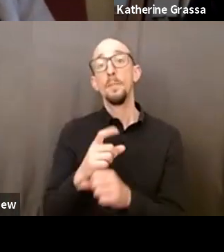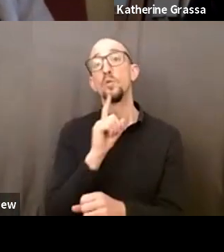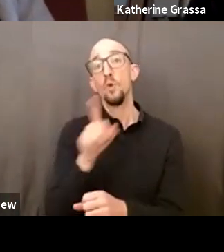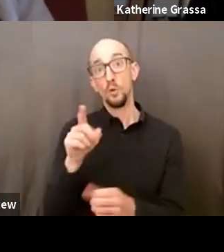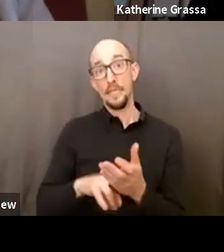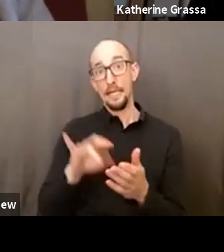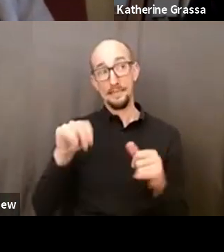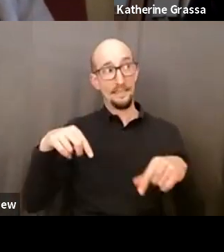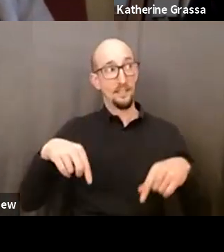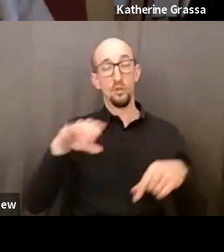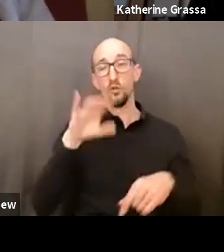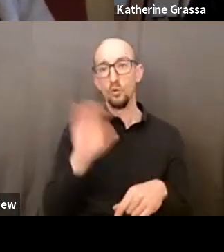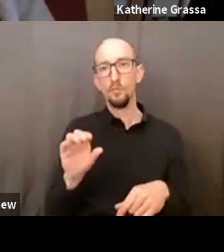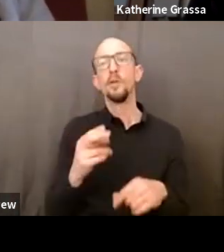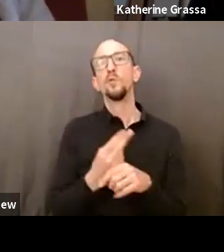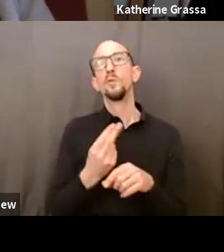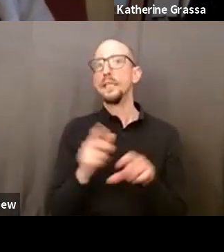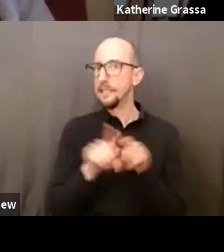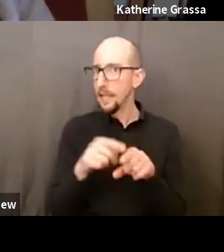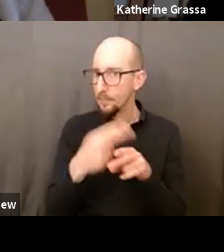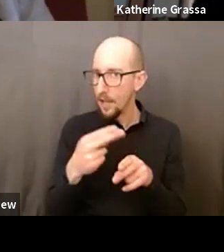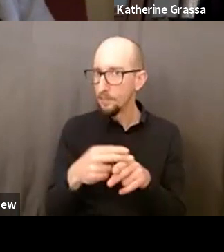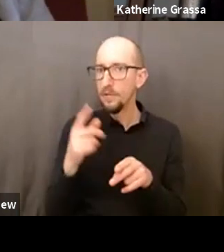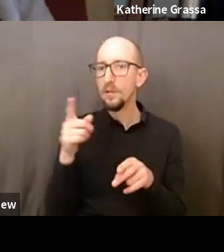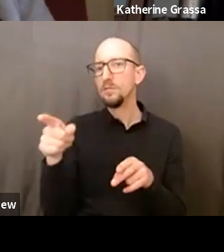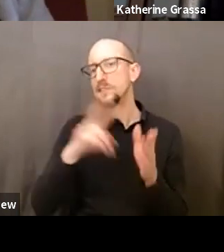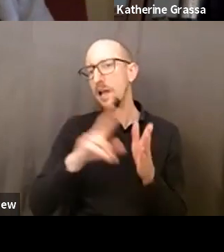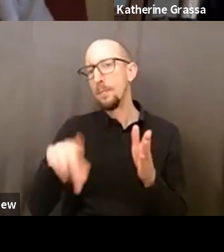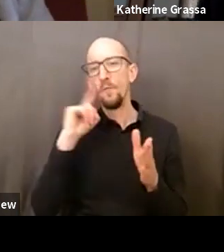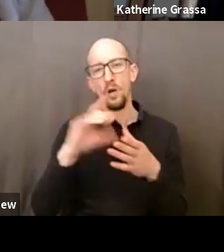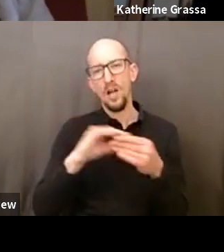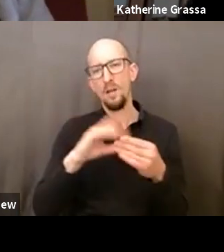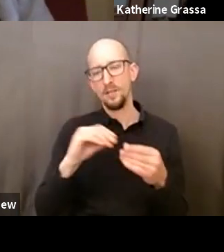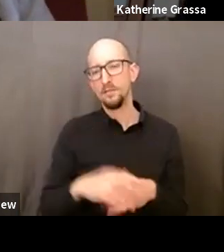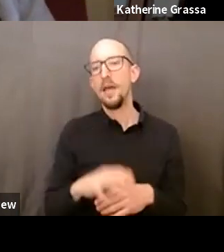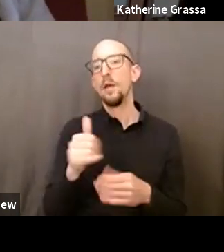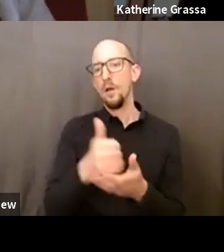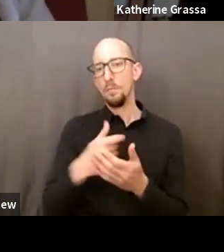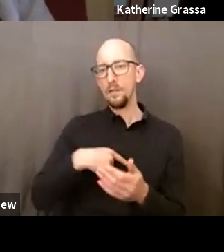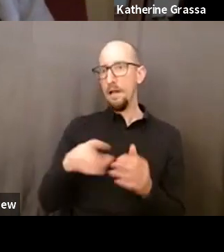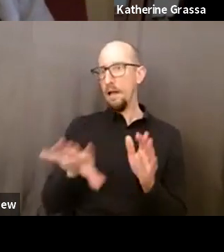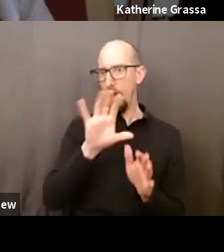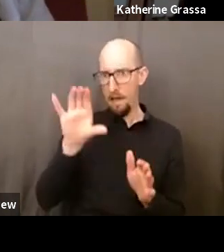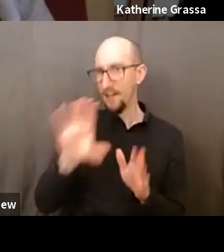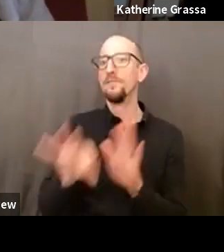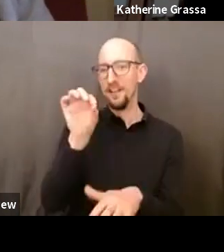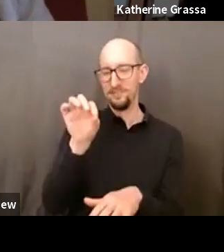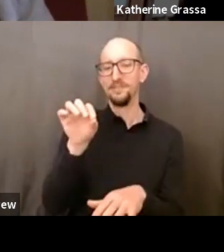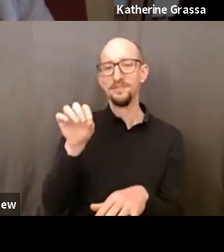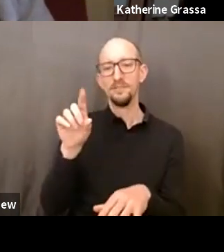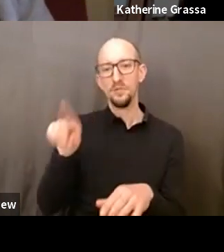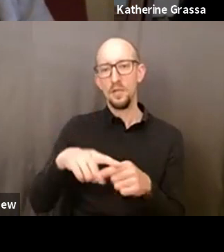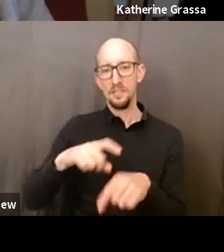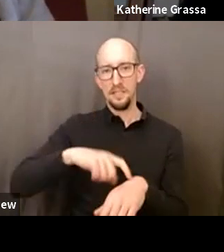you used to sign up for public comment. That will allow us to identify you when it's your turn to testify. I will move you up as a